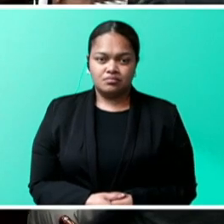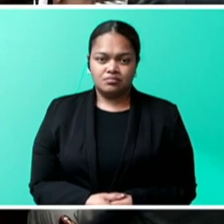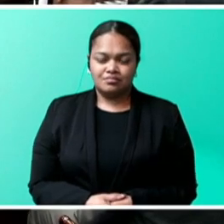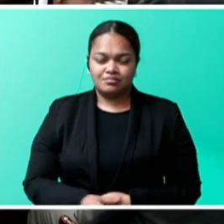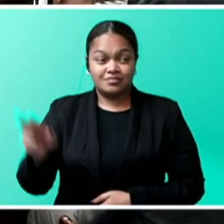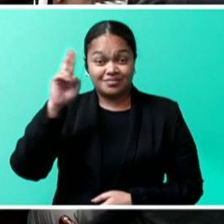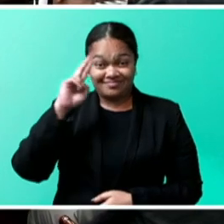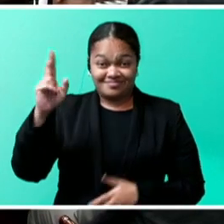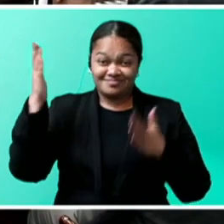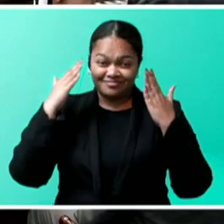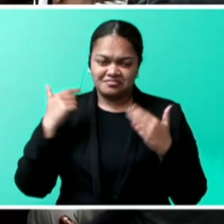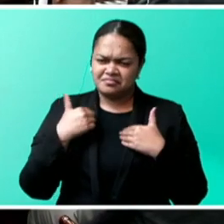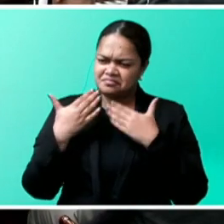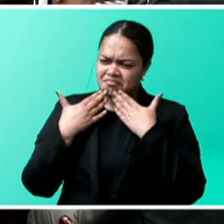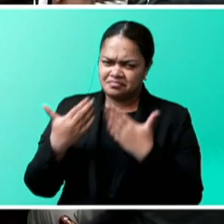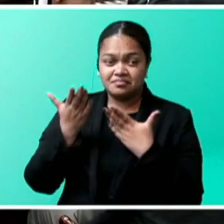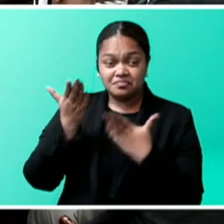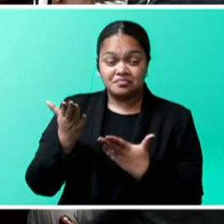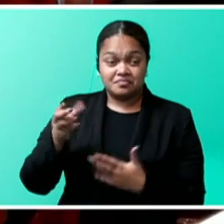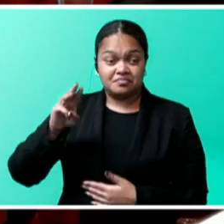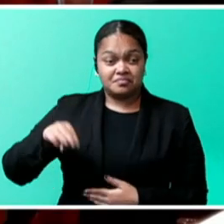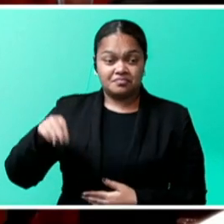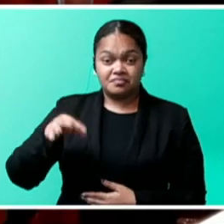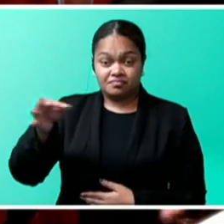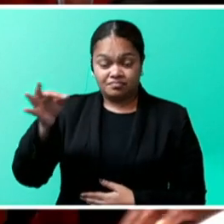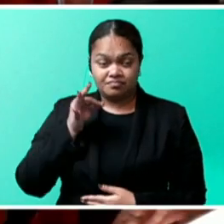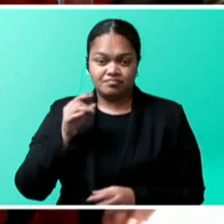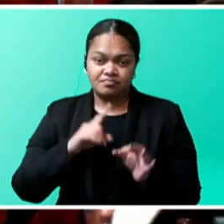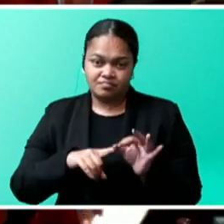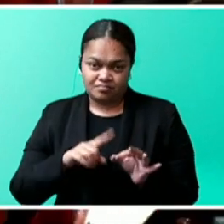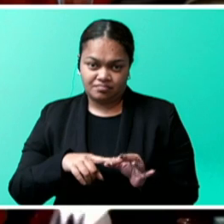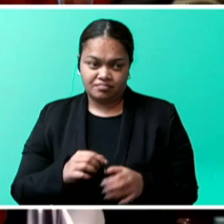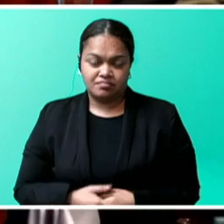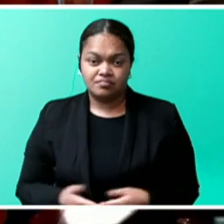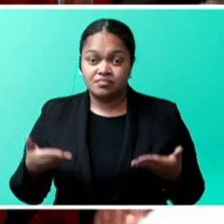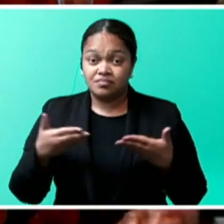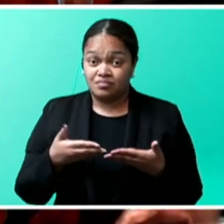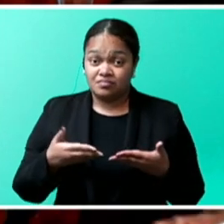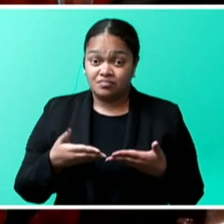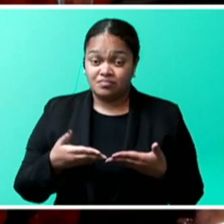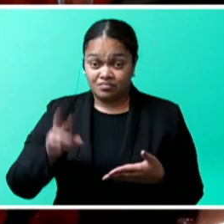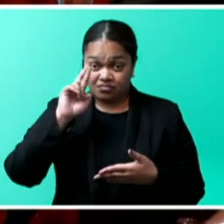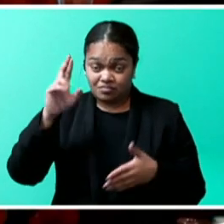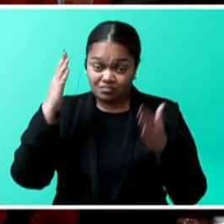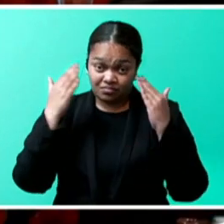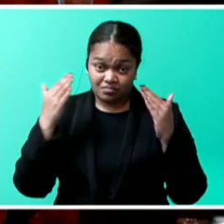Mr. Speaker, sir, I thank the honourable member for the question. As an introduction, Mr. Speaker, sir,